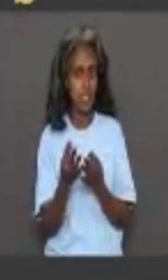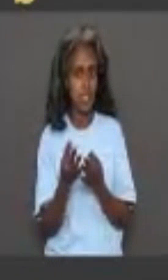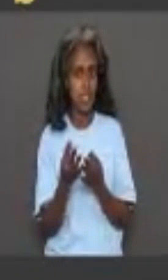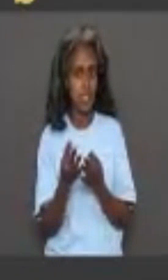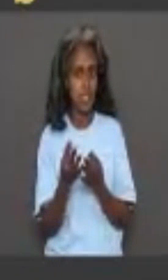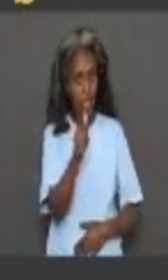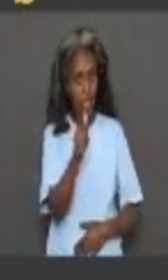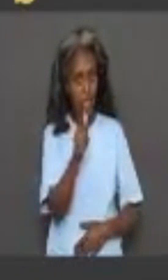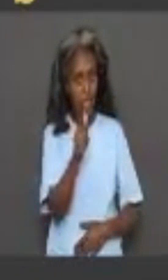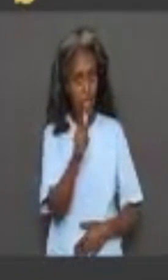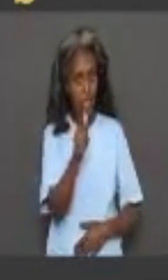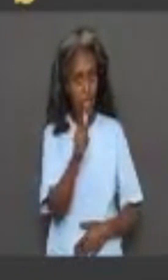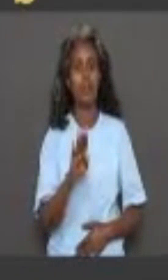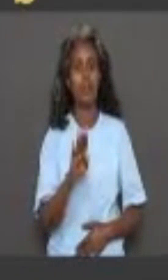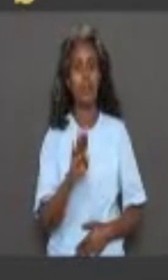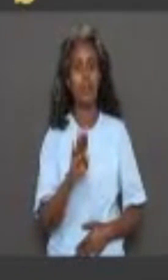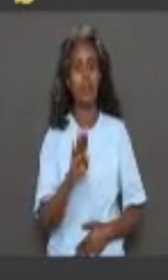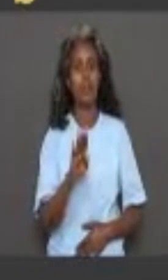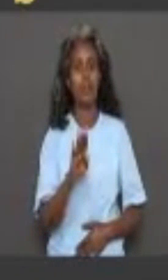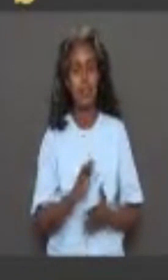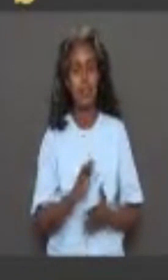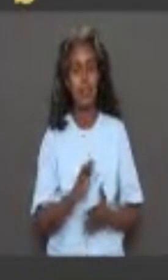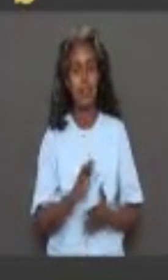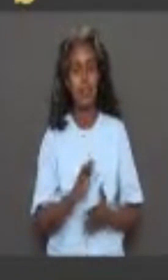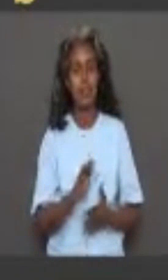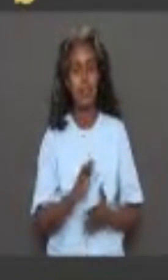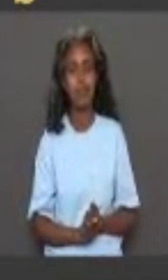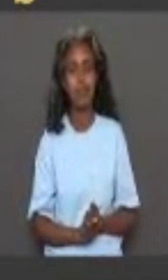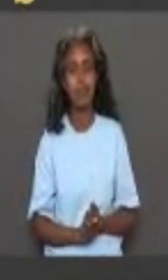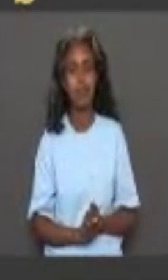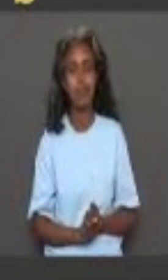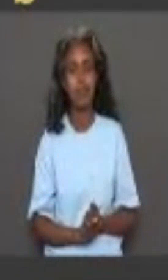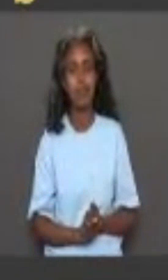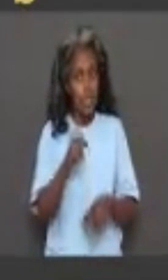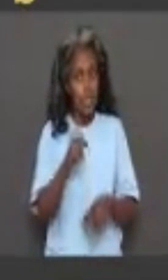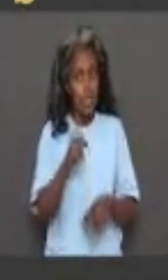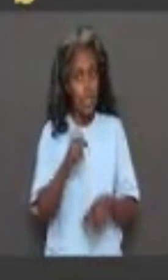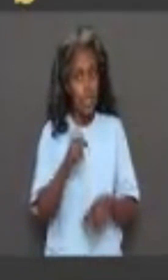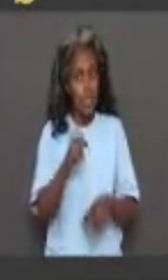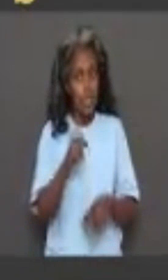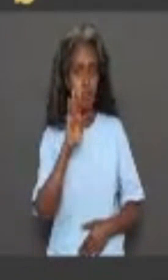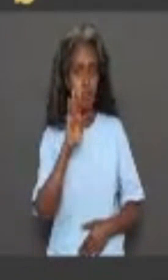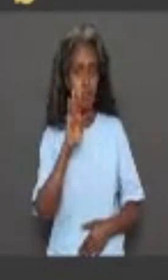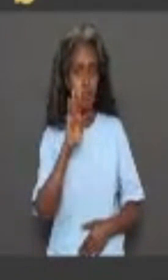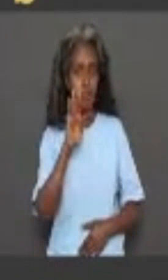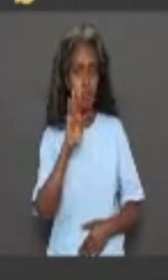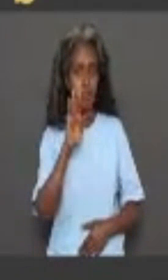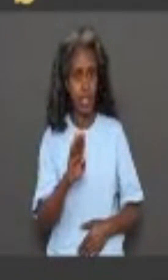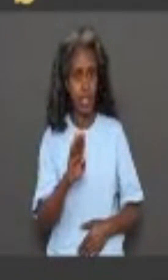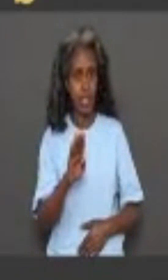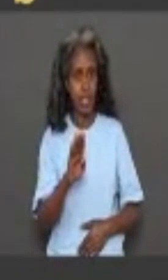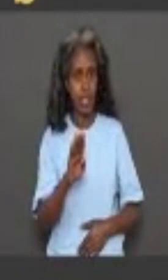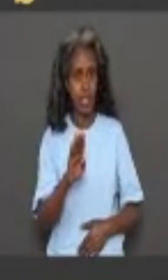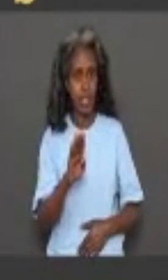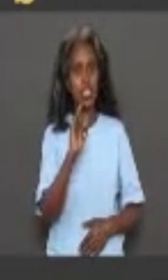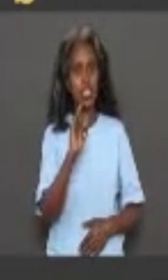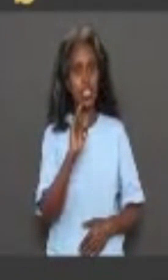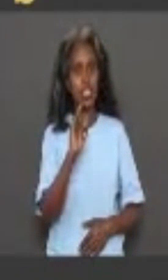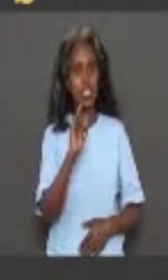A over B when A and B are